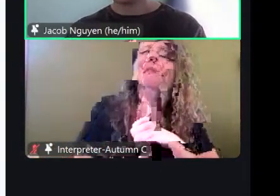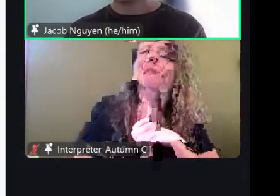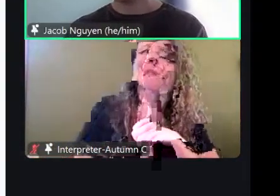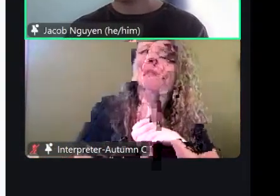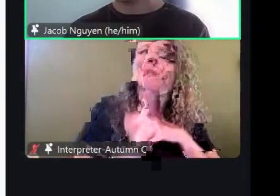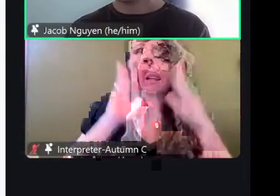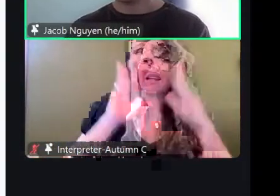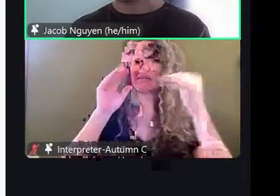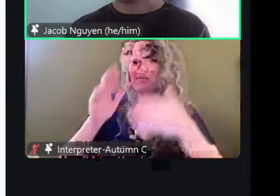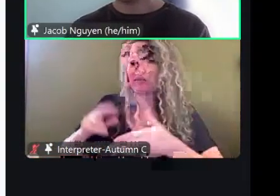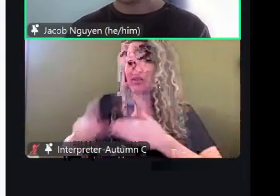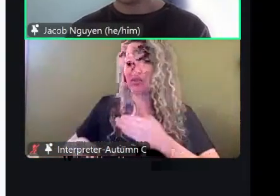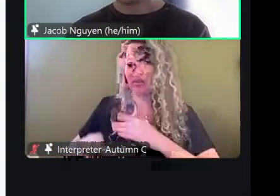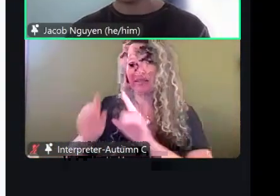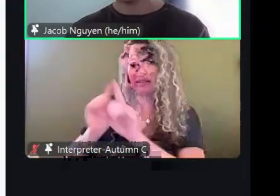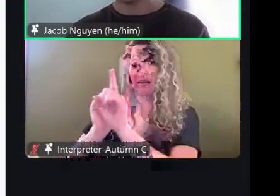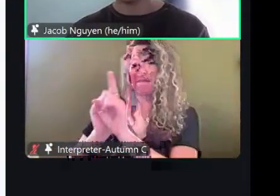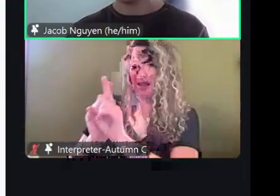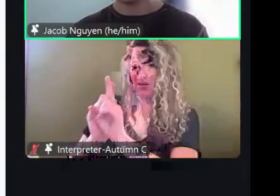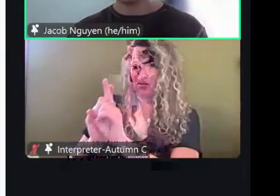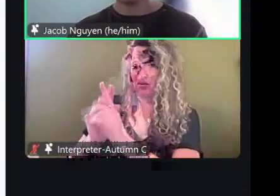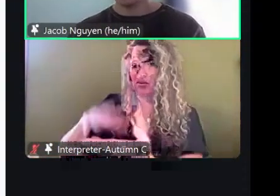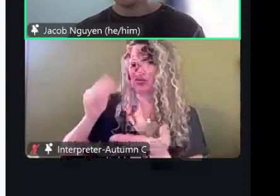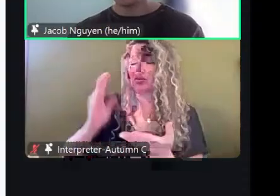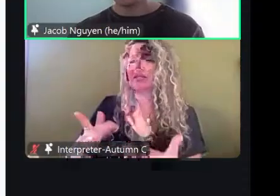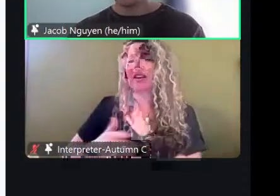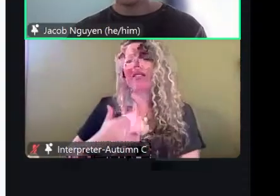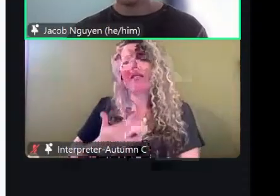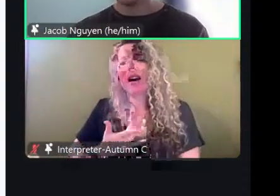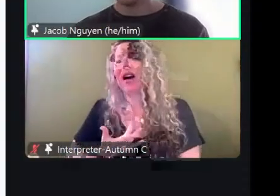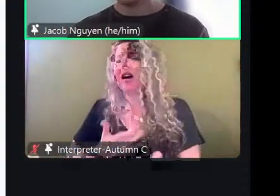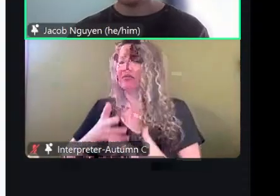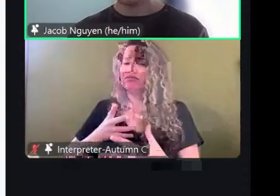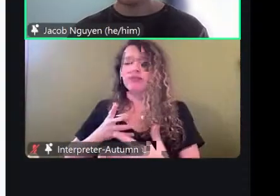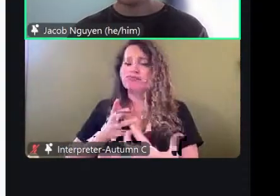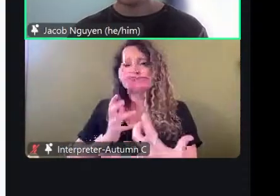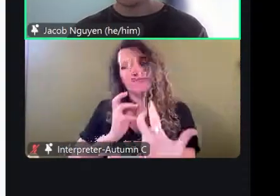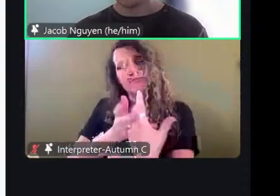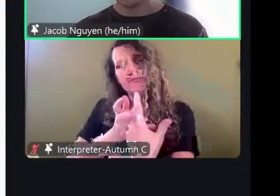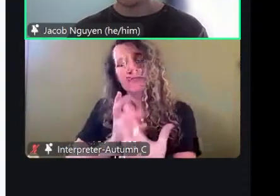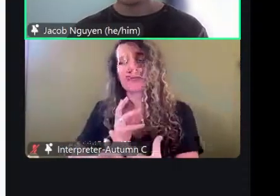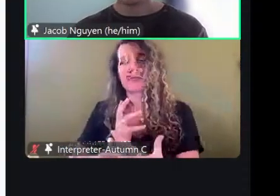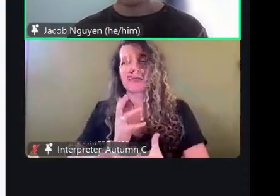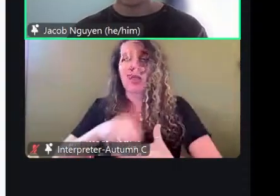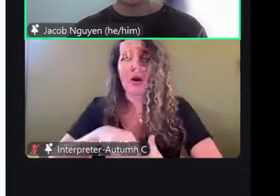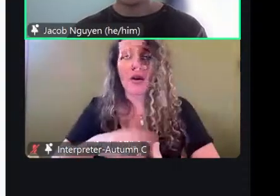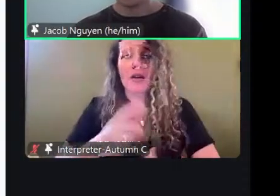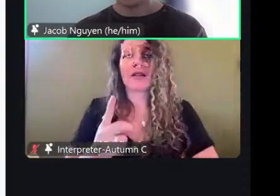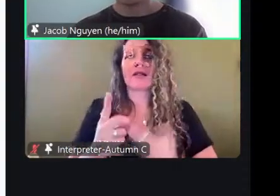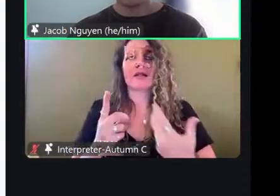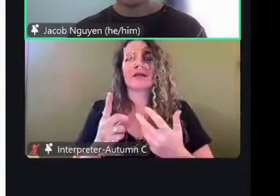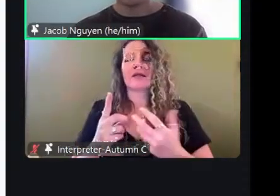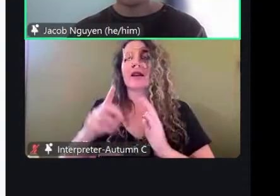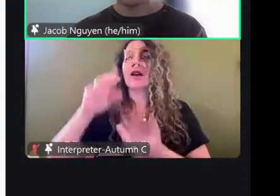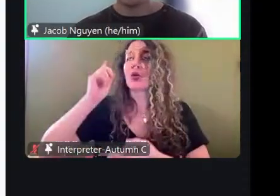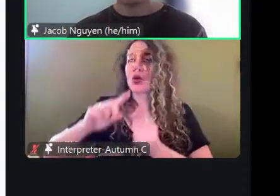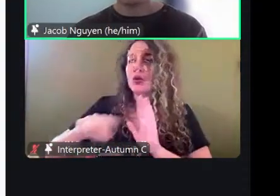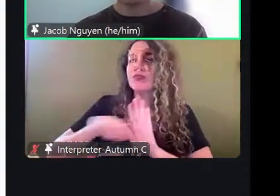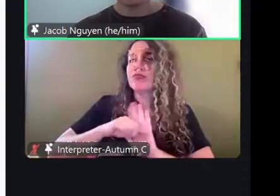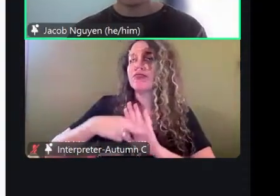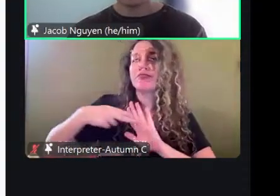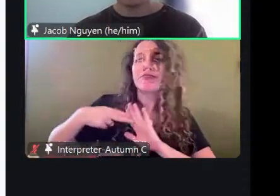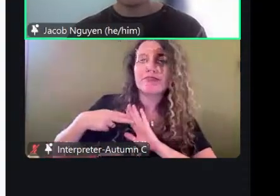were that the mentored students would display a higher sense of belonging and wellness, and that we would see themes of reduced stigma, stronger identity